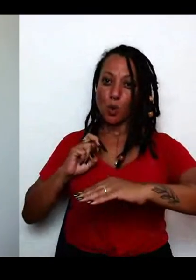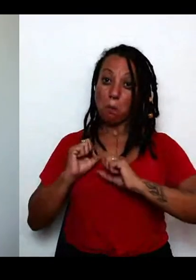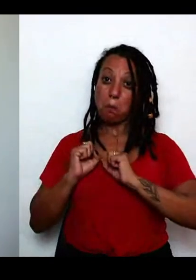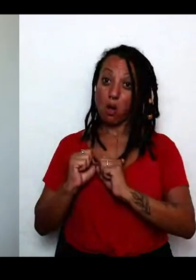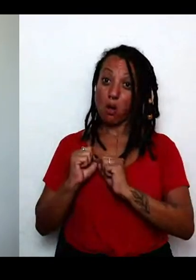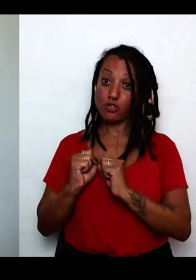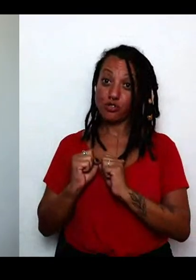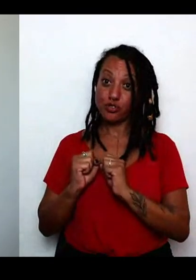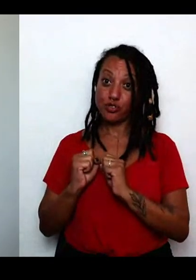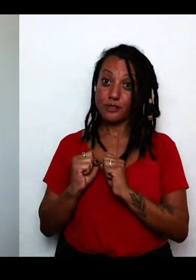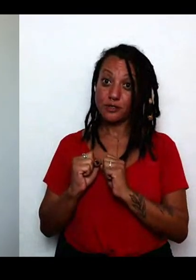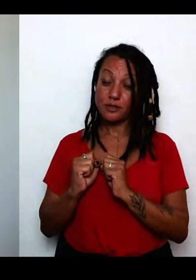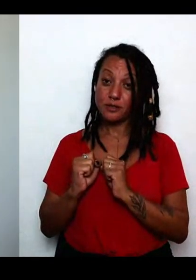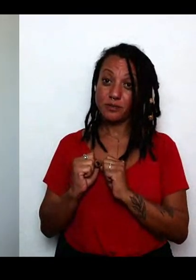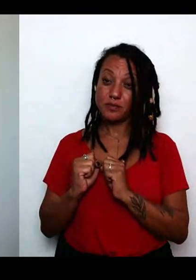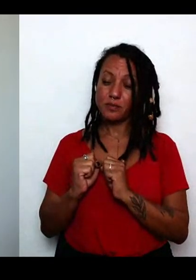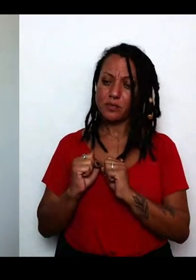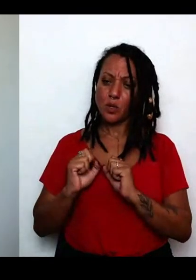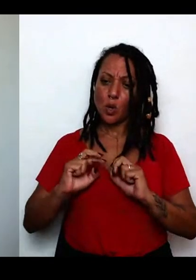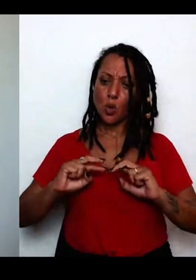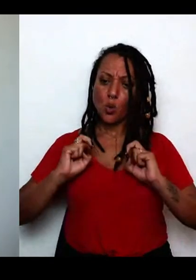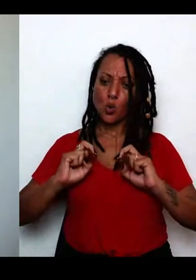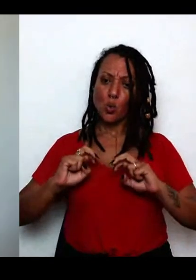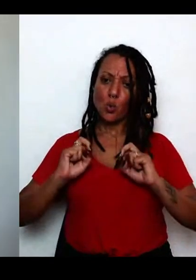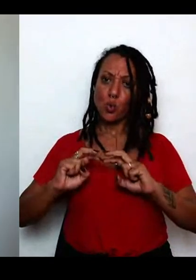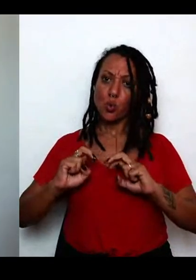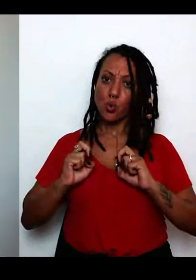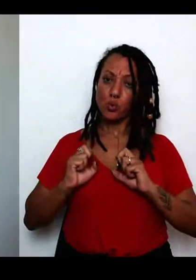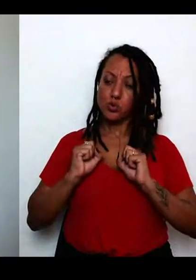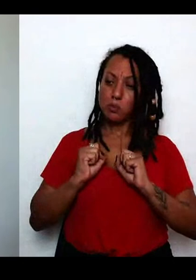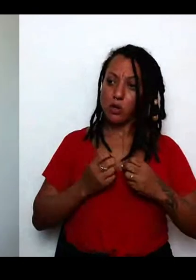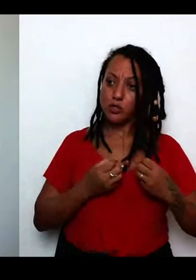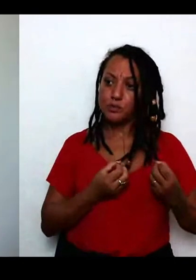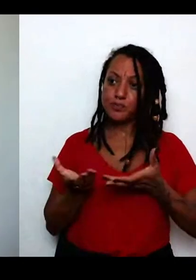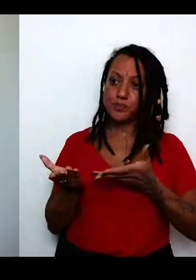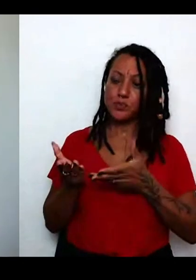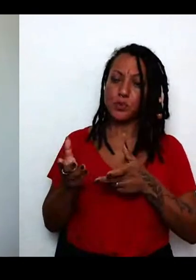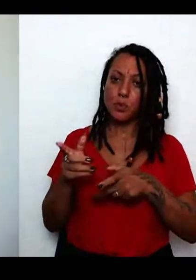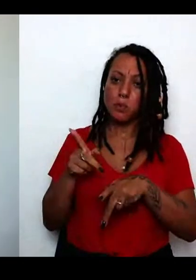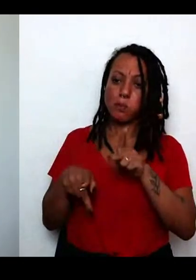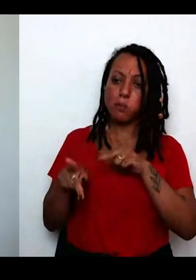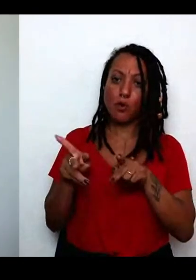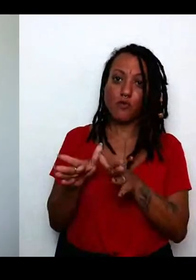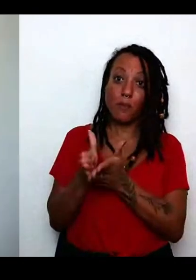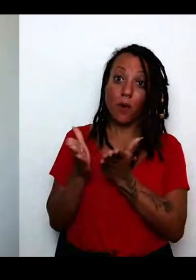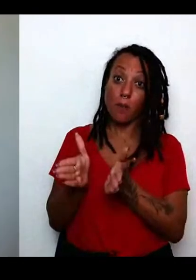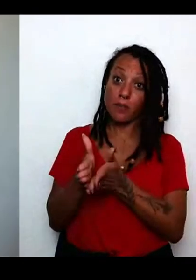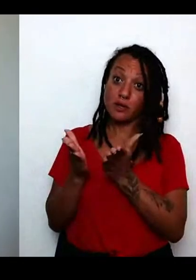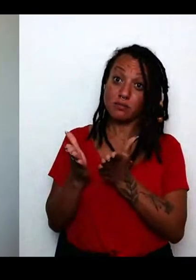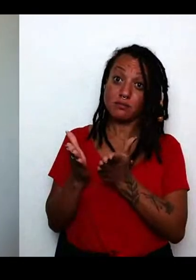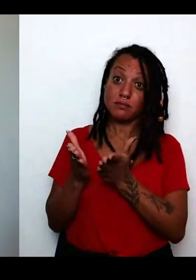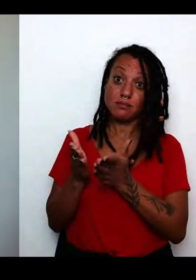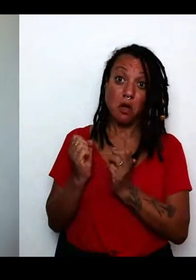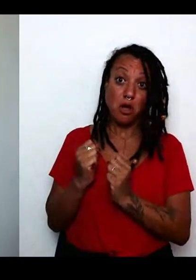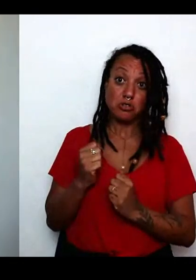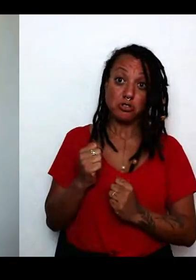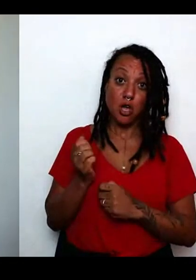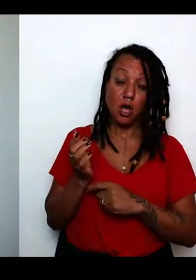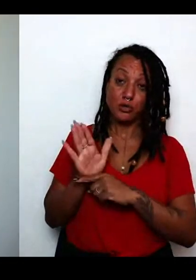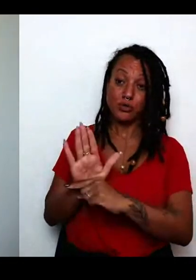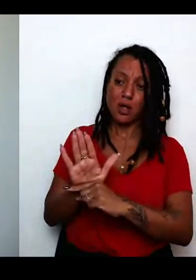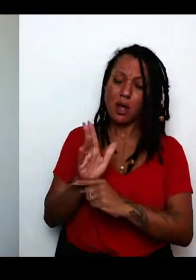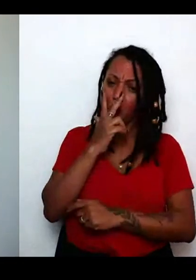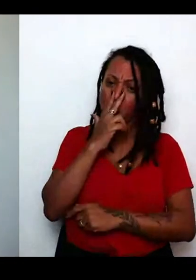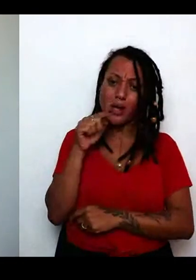and that this would be a wonderful way to you know level and even development but of course this